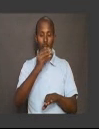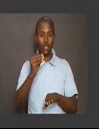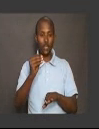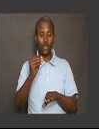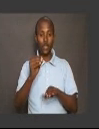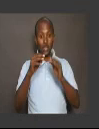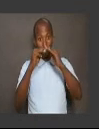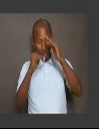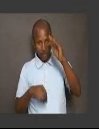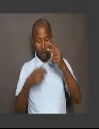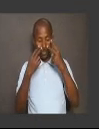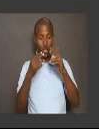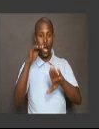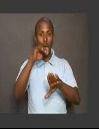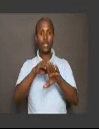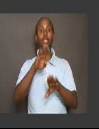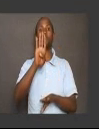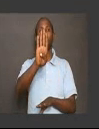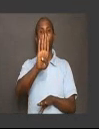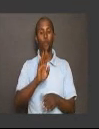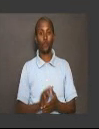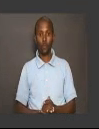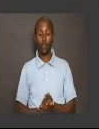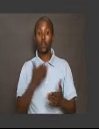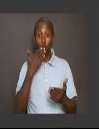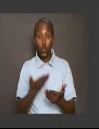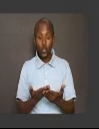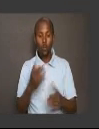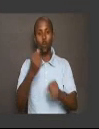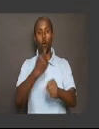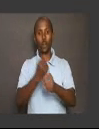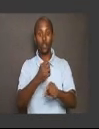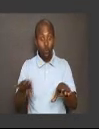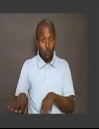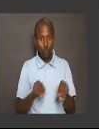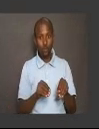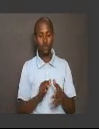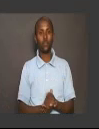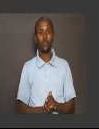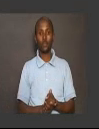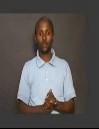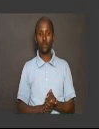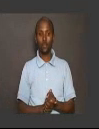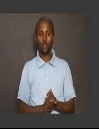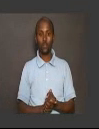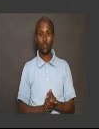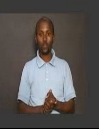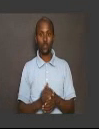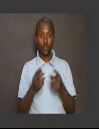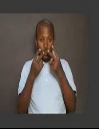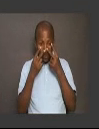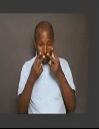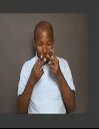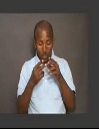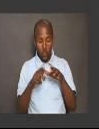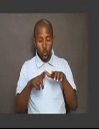minimum occurs at B. Good work, everyone. Notice the horizontal